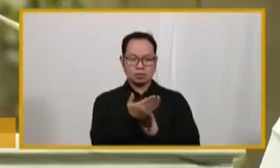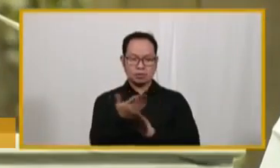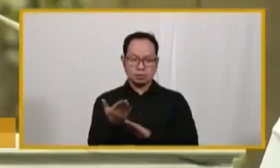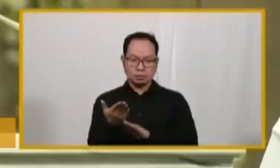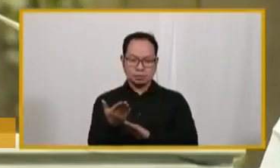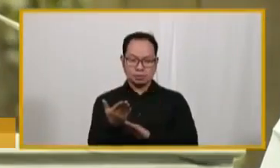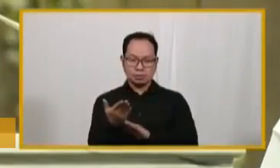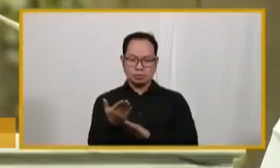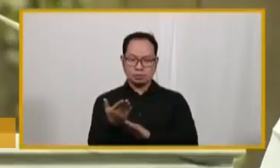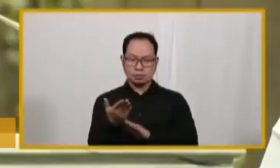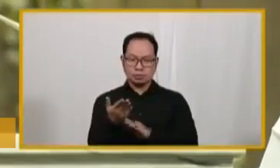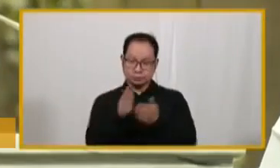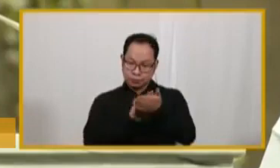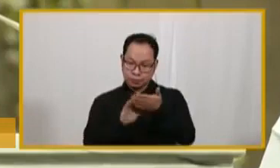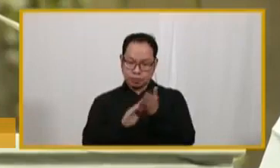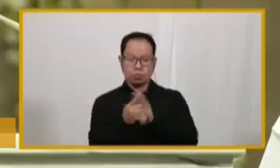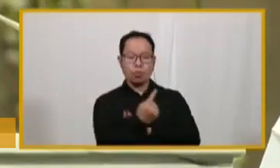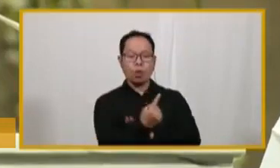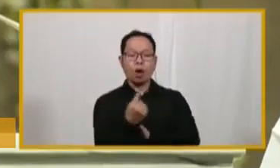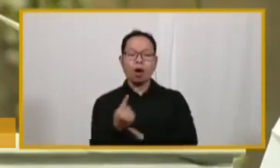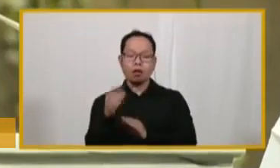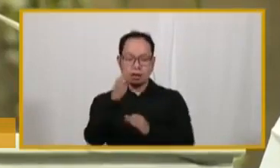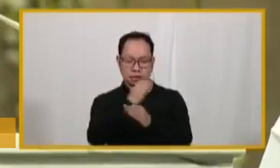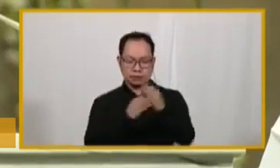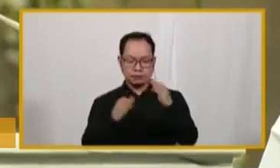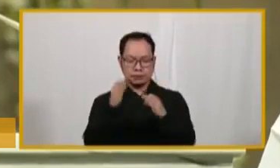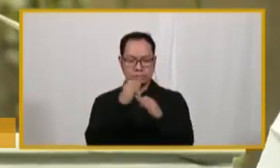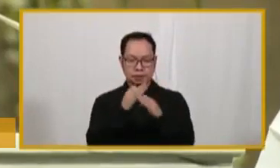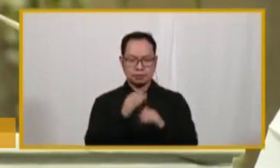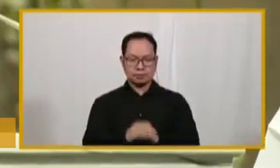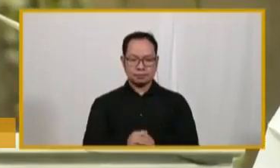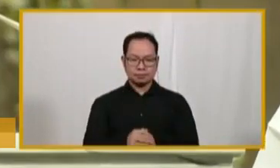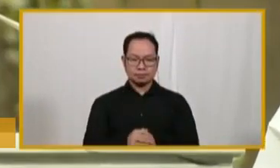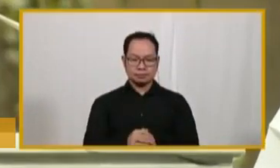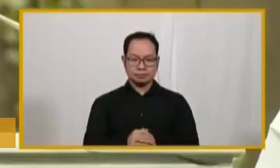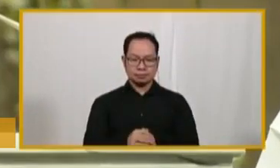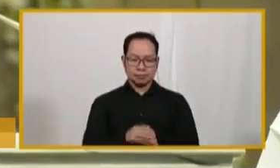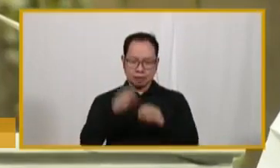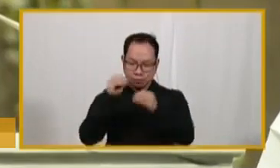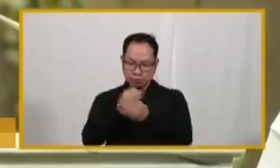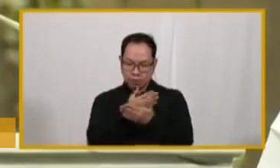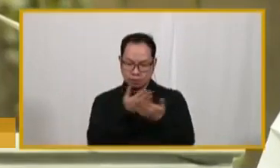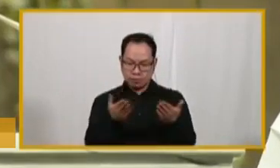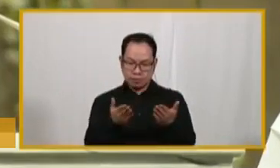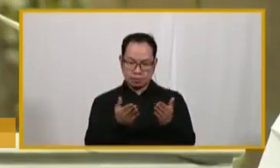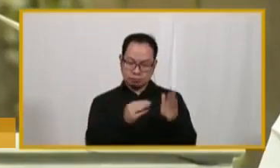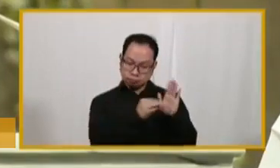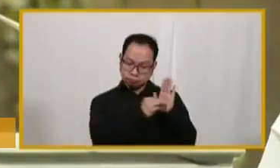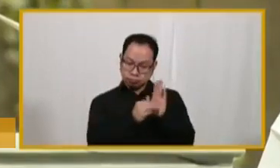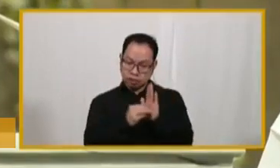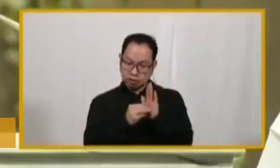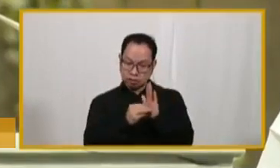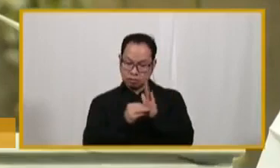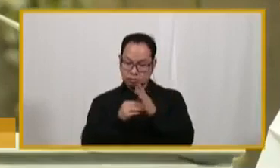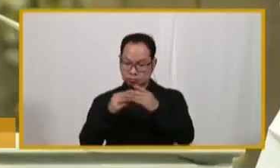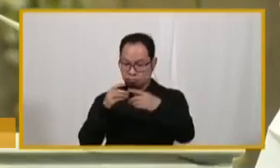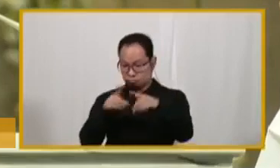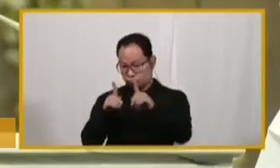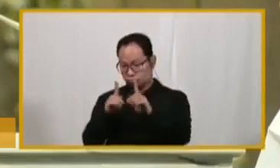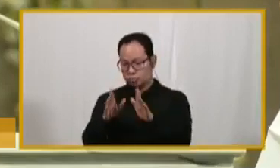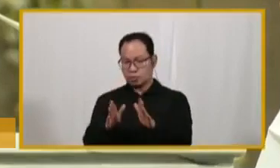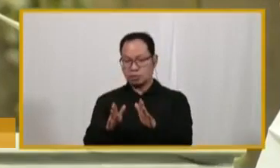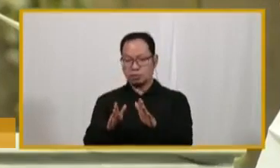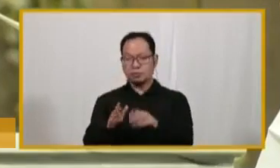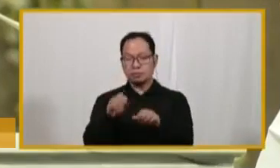to wash one another's feet. I have given you a model to follow, so